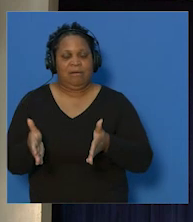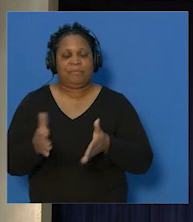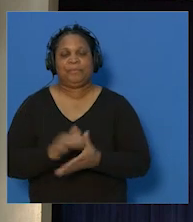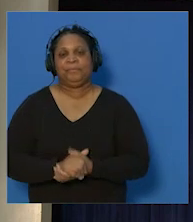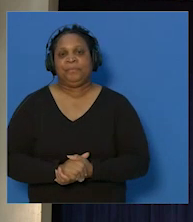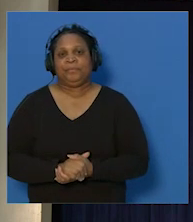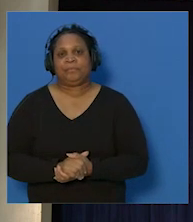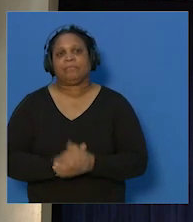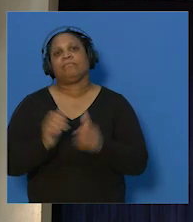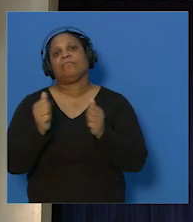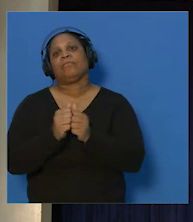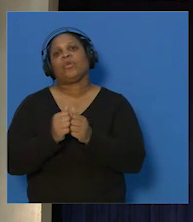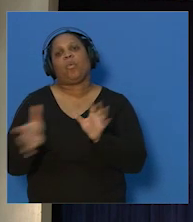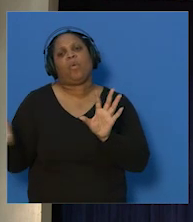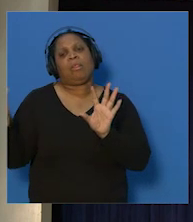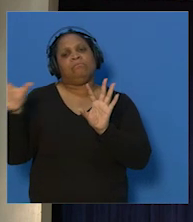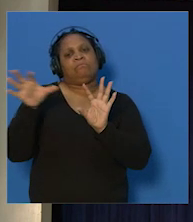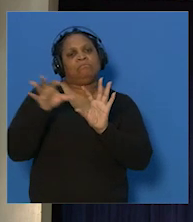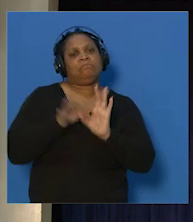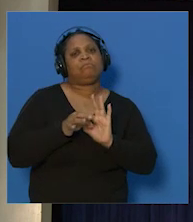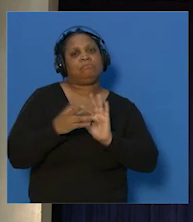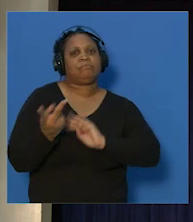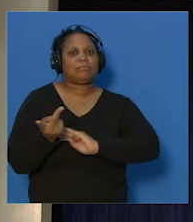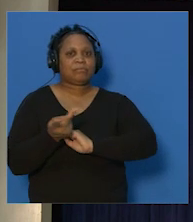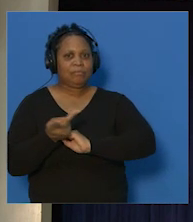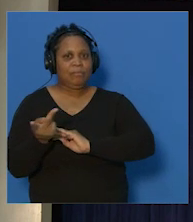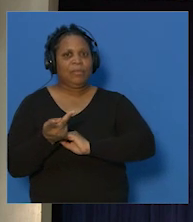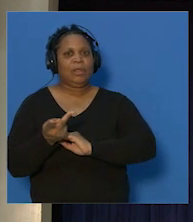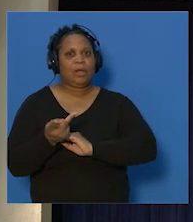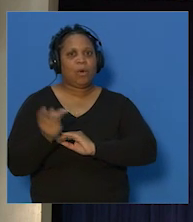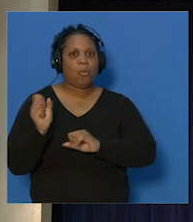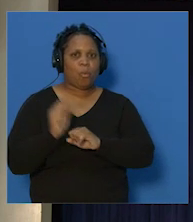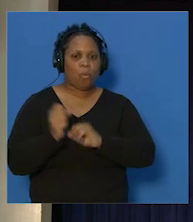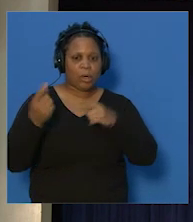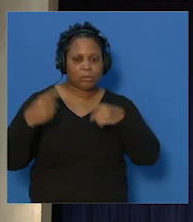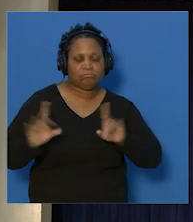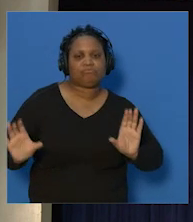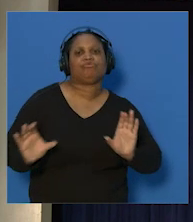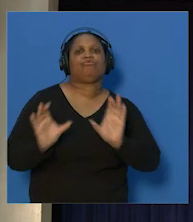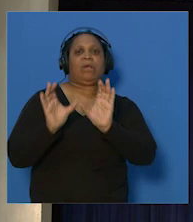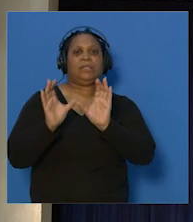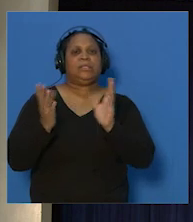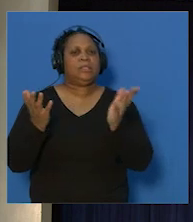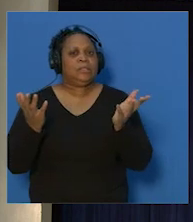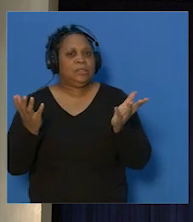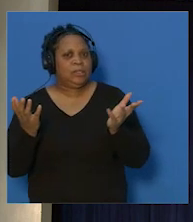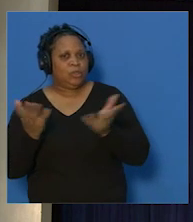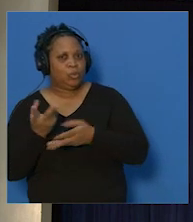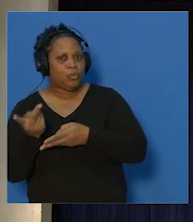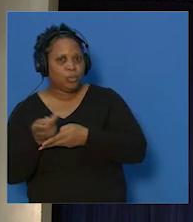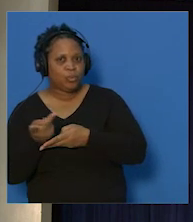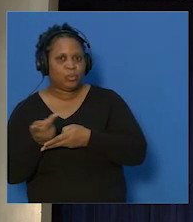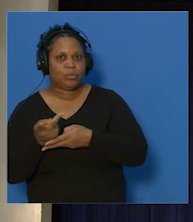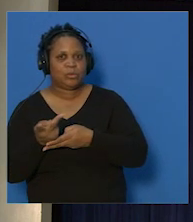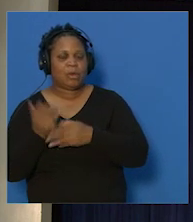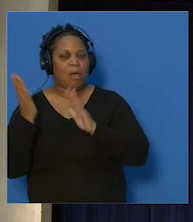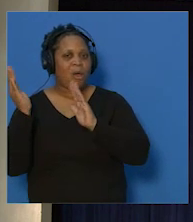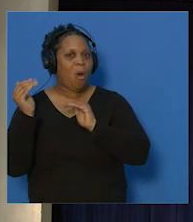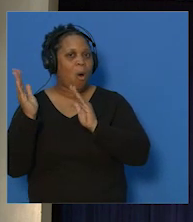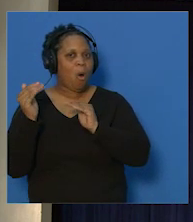With this joint partisanship working through this crisis, what would the two of you hope